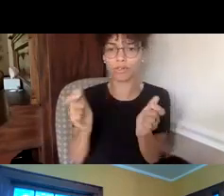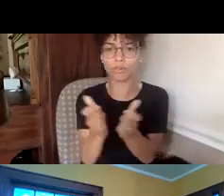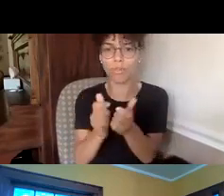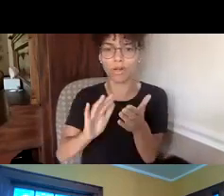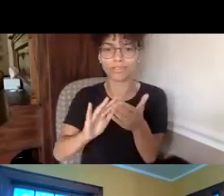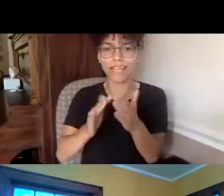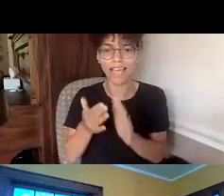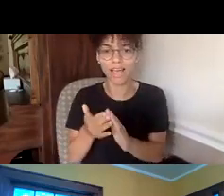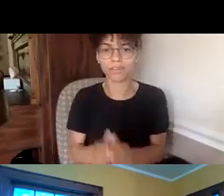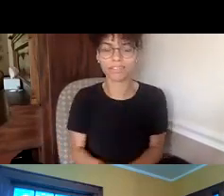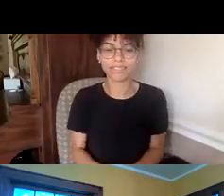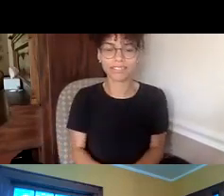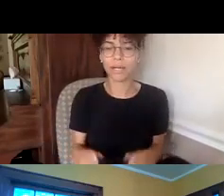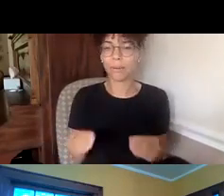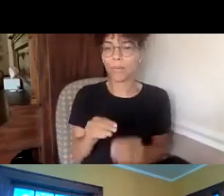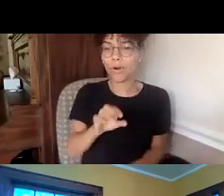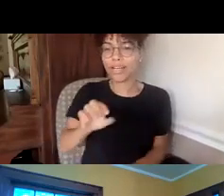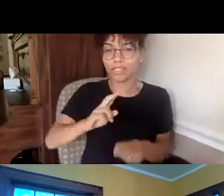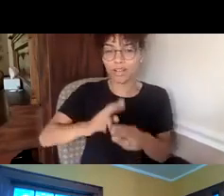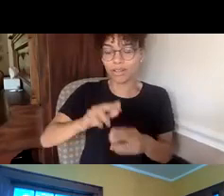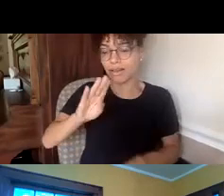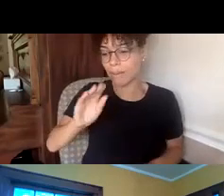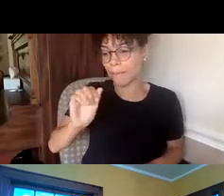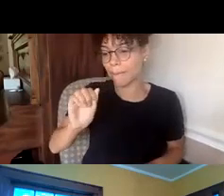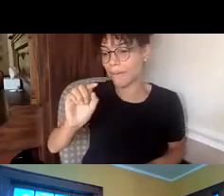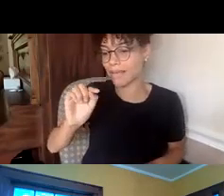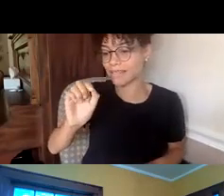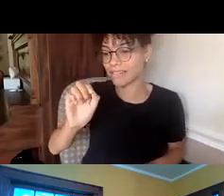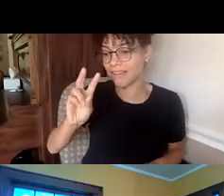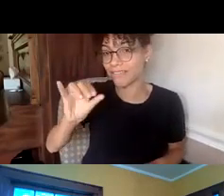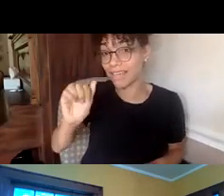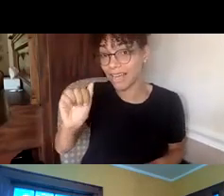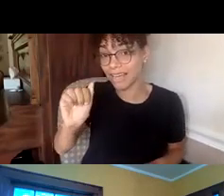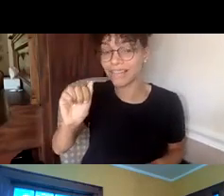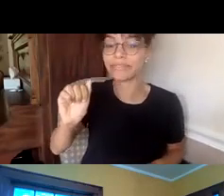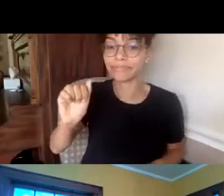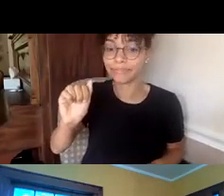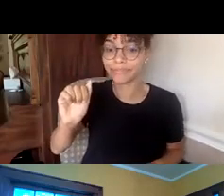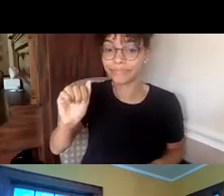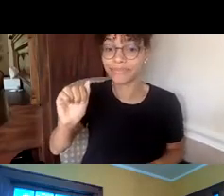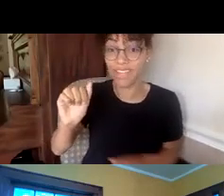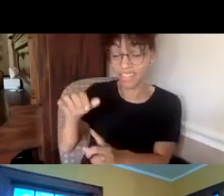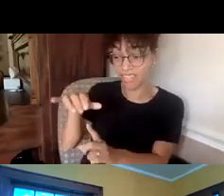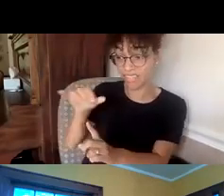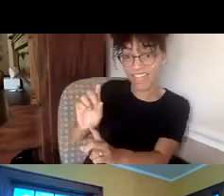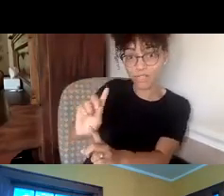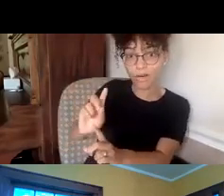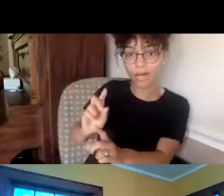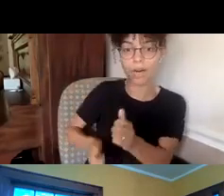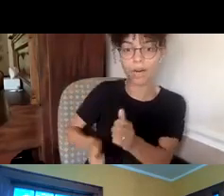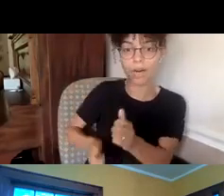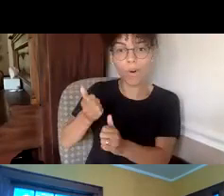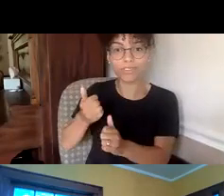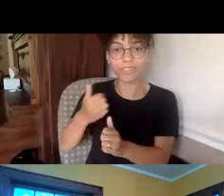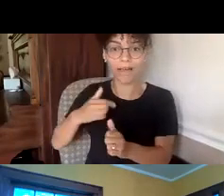town, a little bit more east, called Batavia. And that's where I would say most of growing up